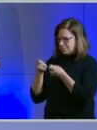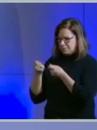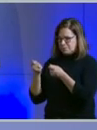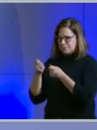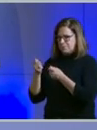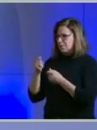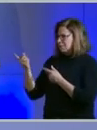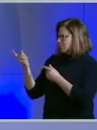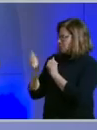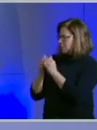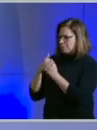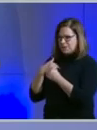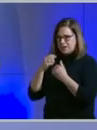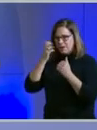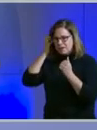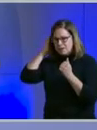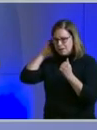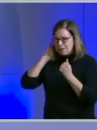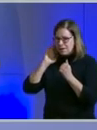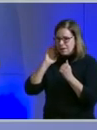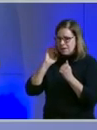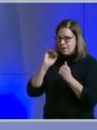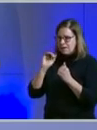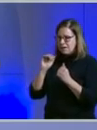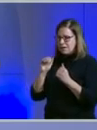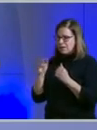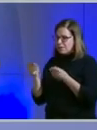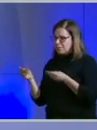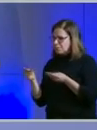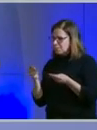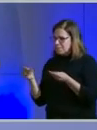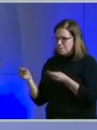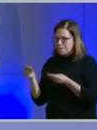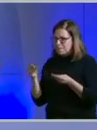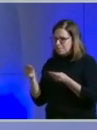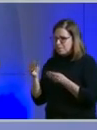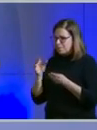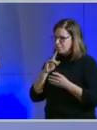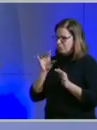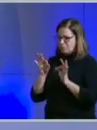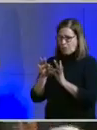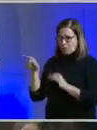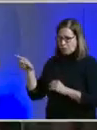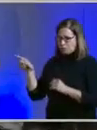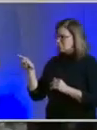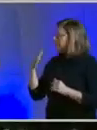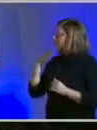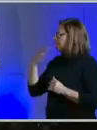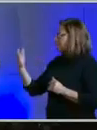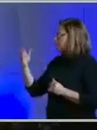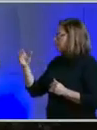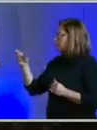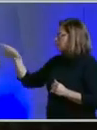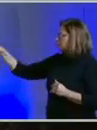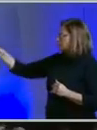as the MOLC. And let me introduce John Felchicchio, the mayor's chief of staff.